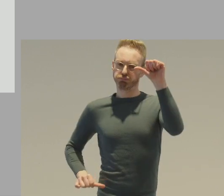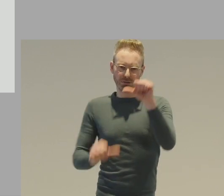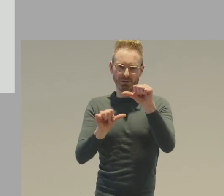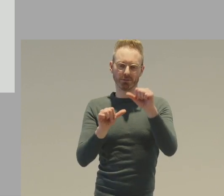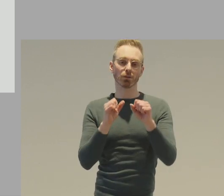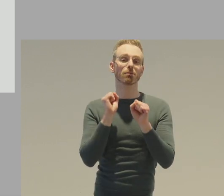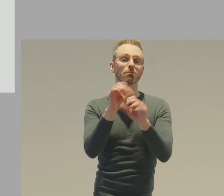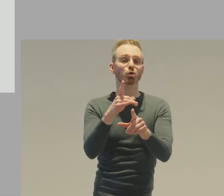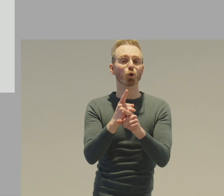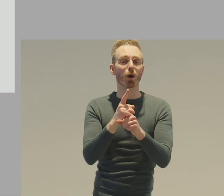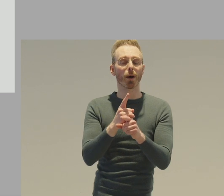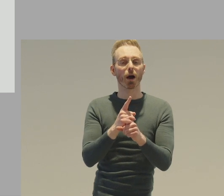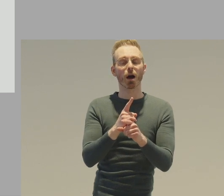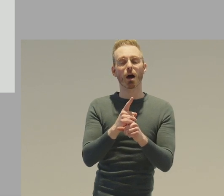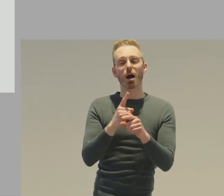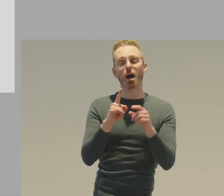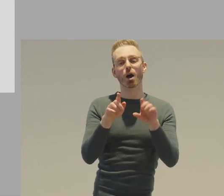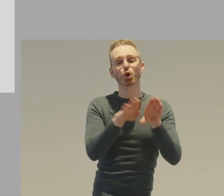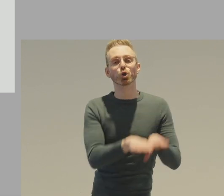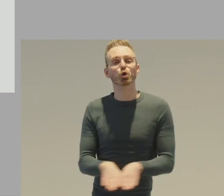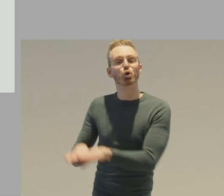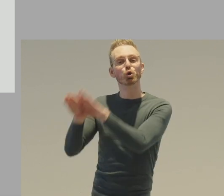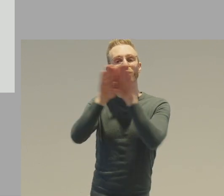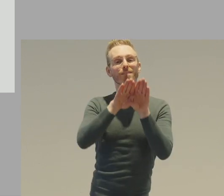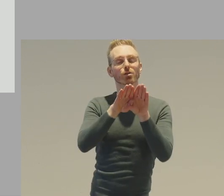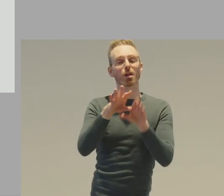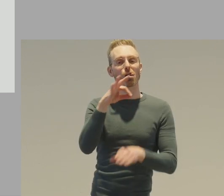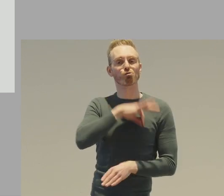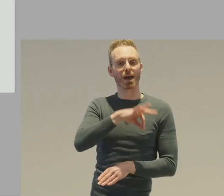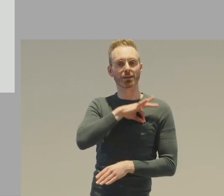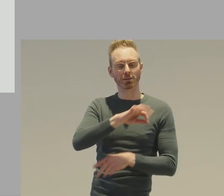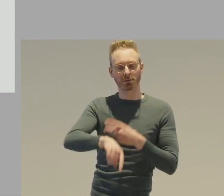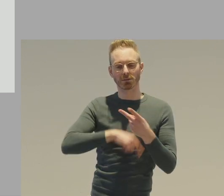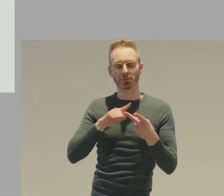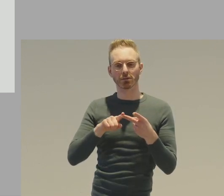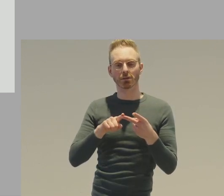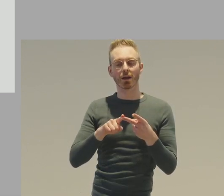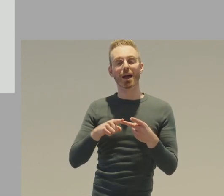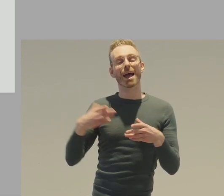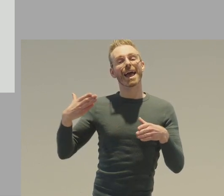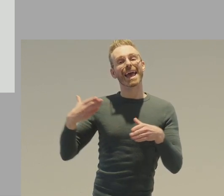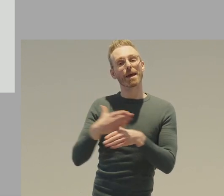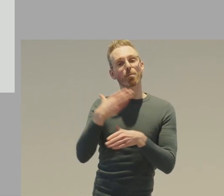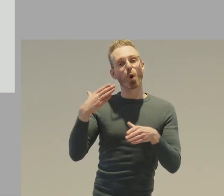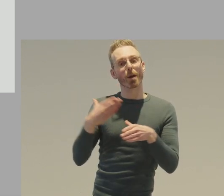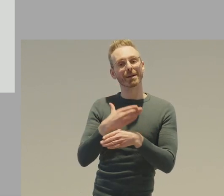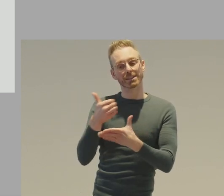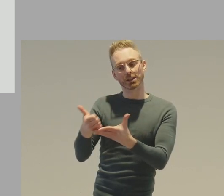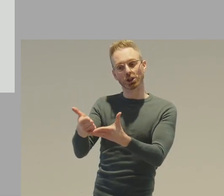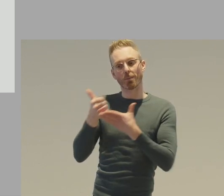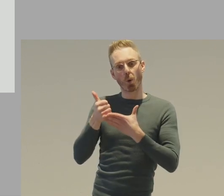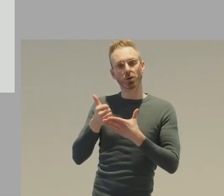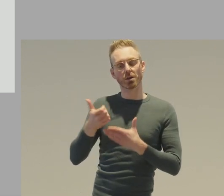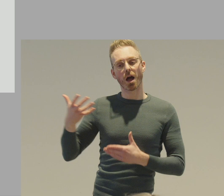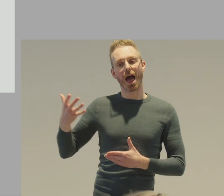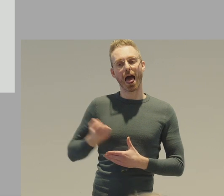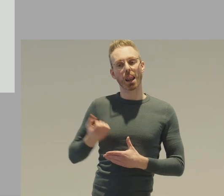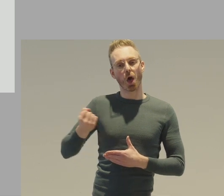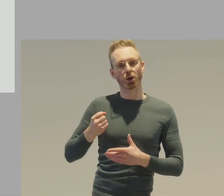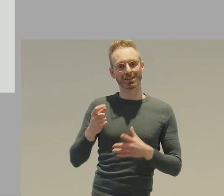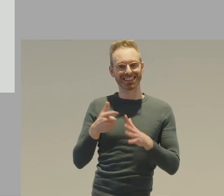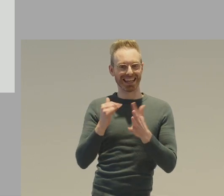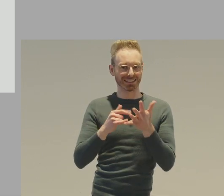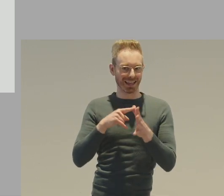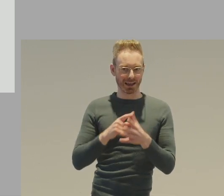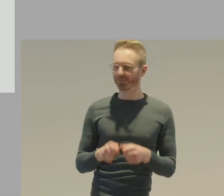credit. I'm going to be talking about employment support allowance. I'm not going to be talking about disability living allowance.